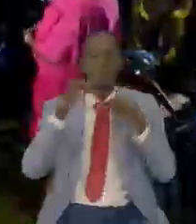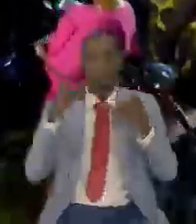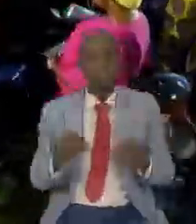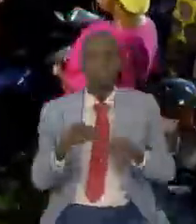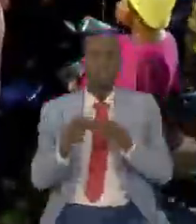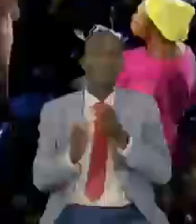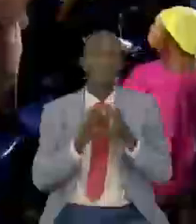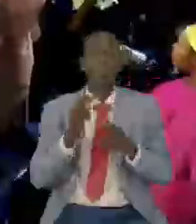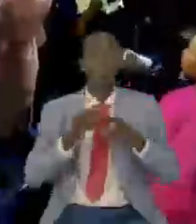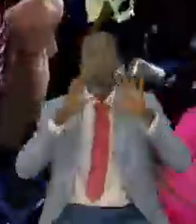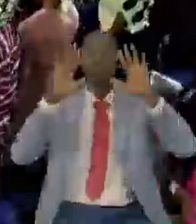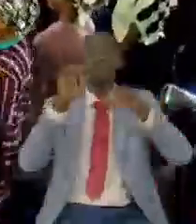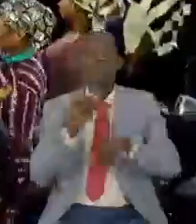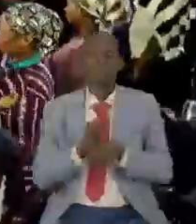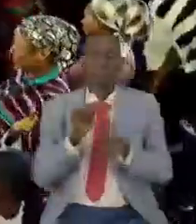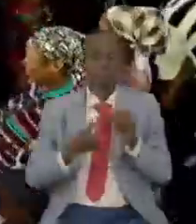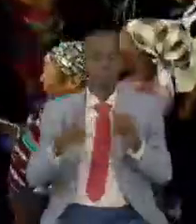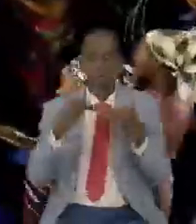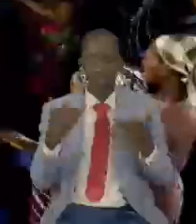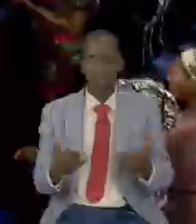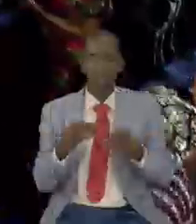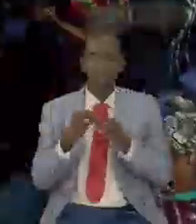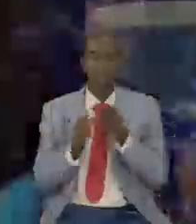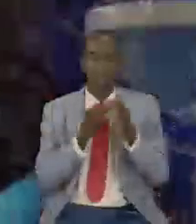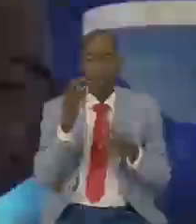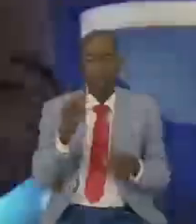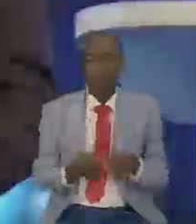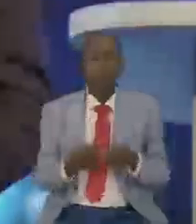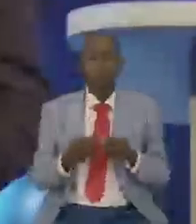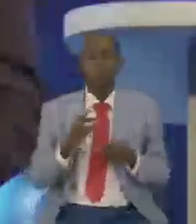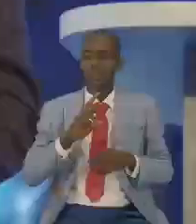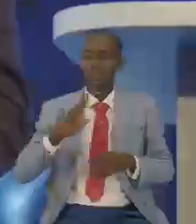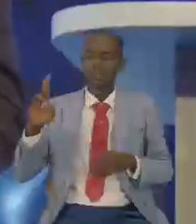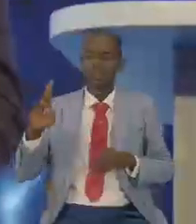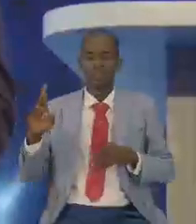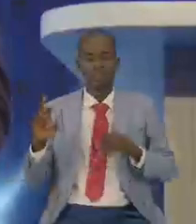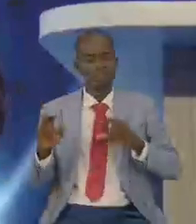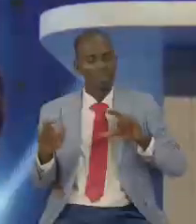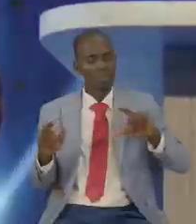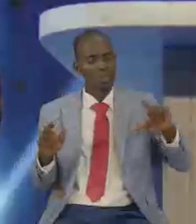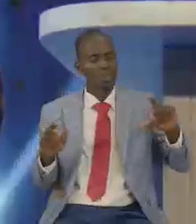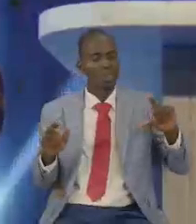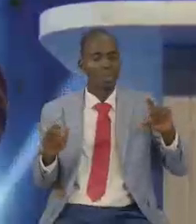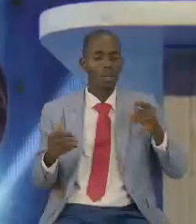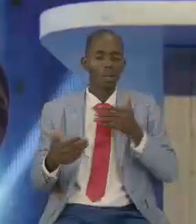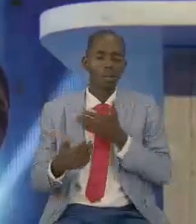now. Right, left, back, center,